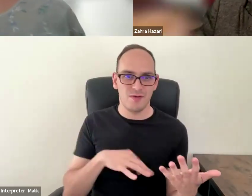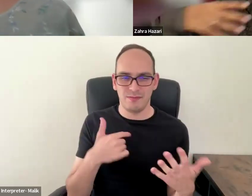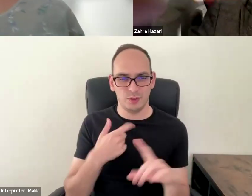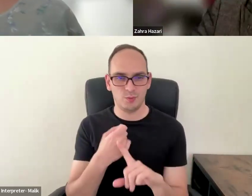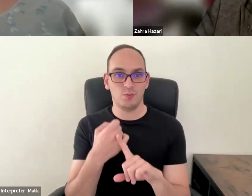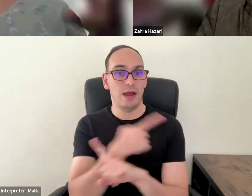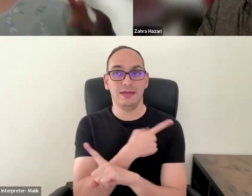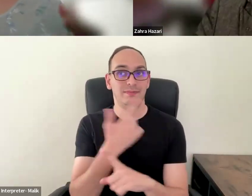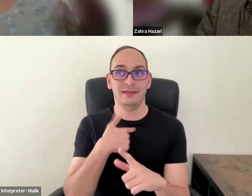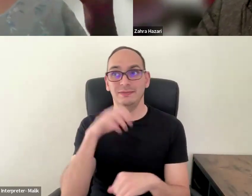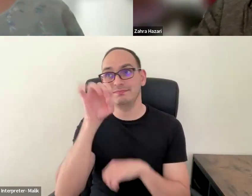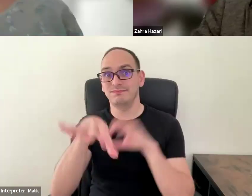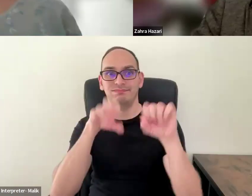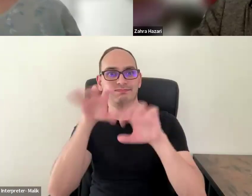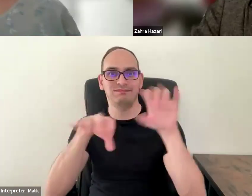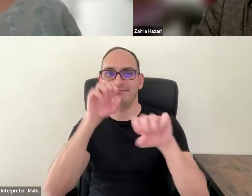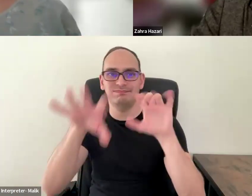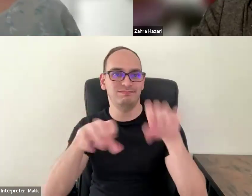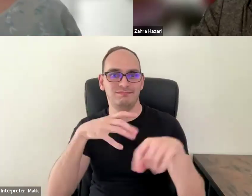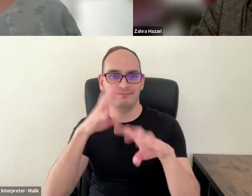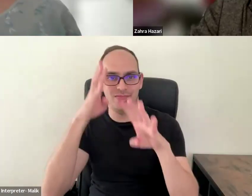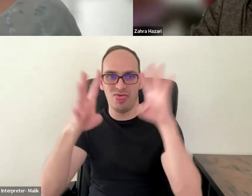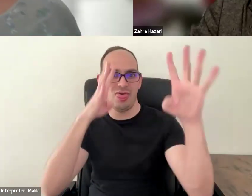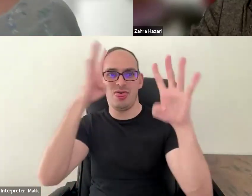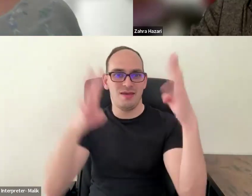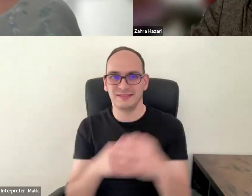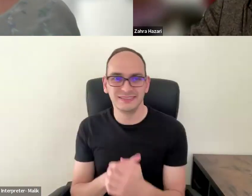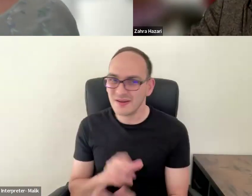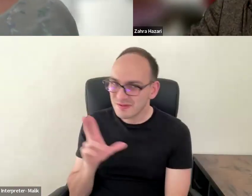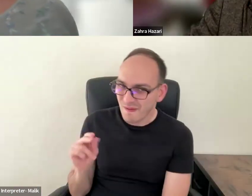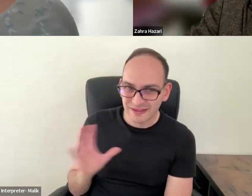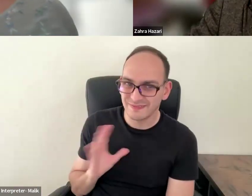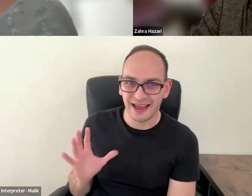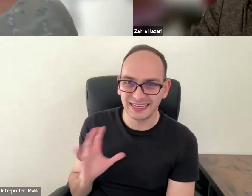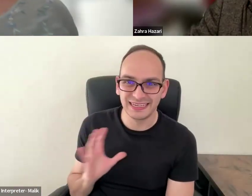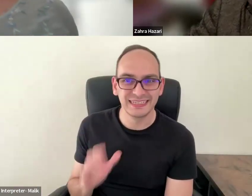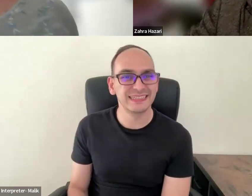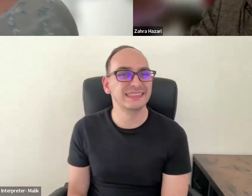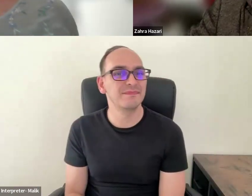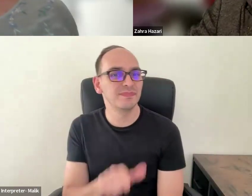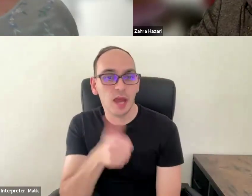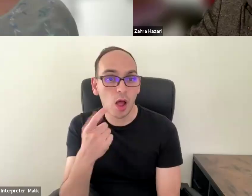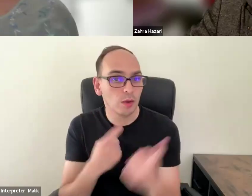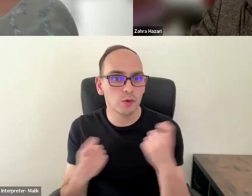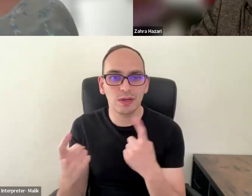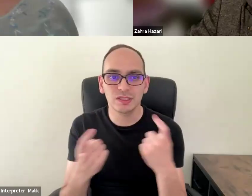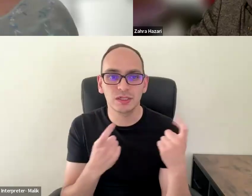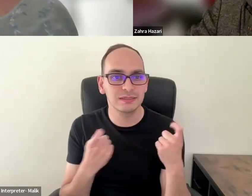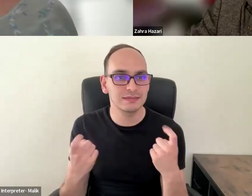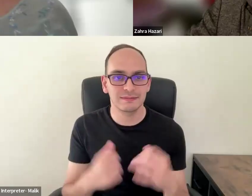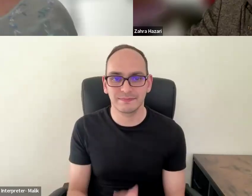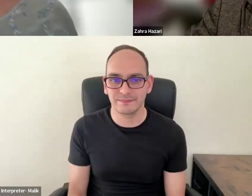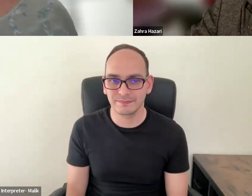randomly like spouting off words. No, it's fine. No. Are there any other questions? Anybody have